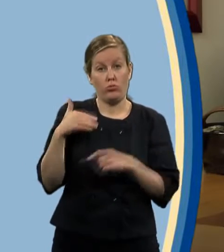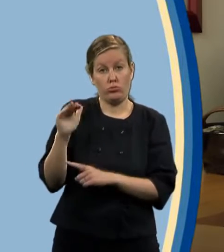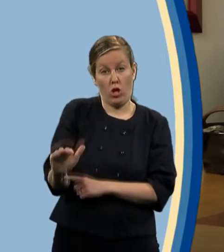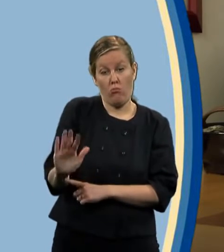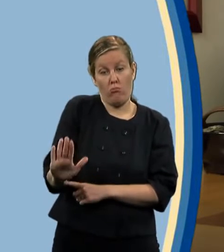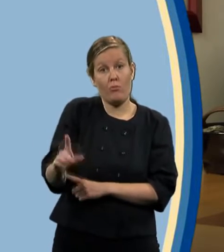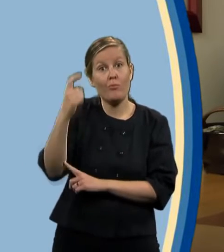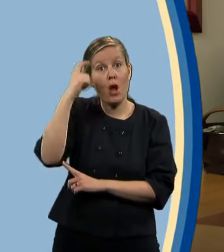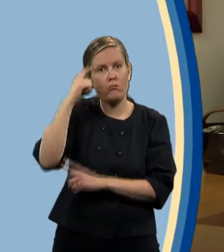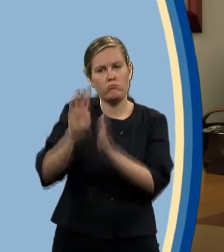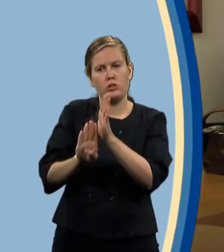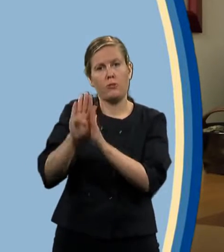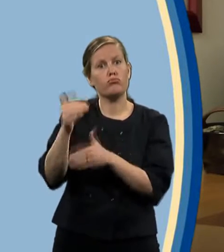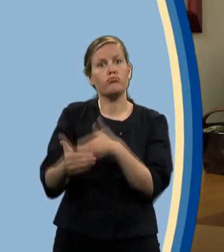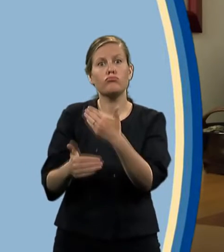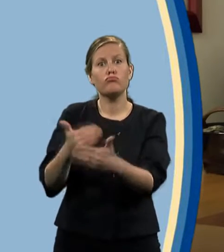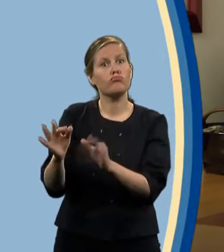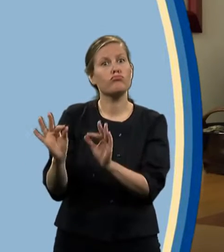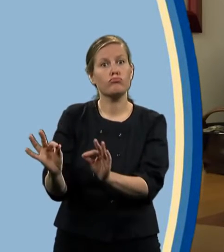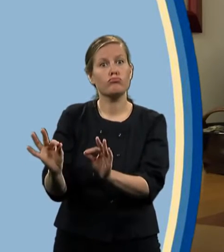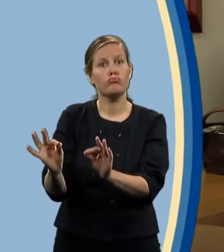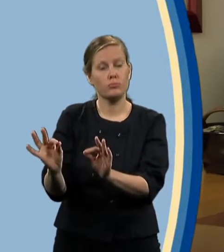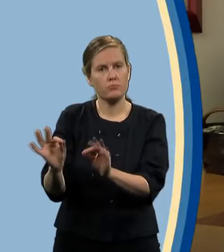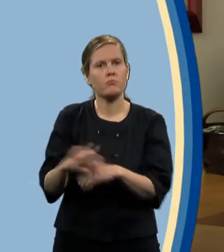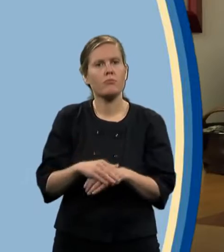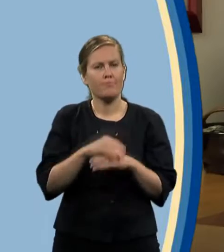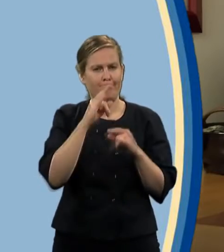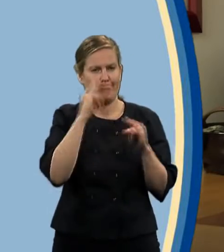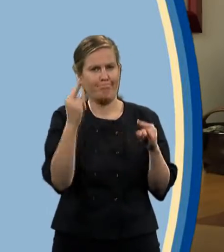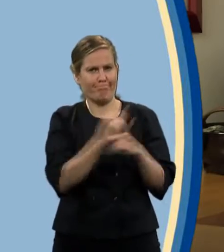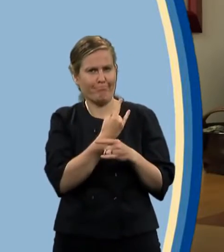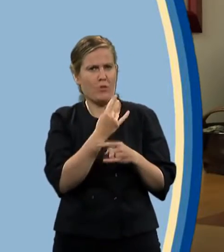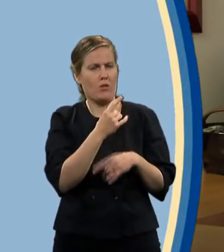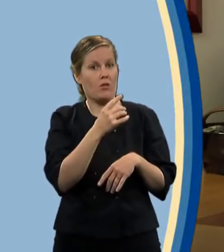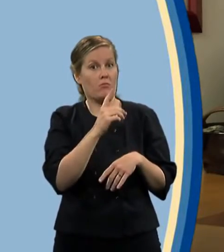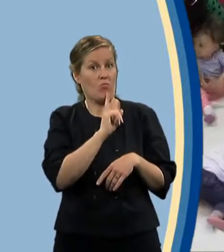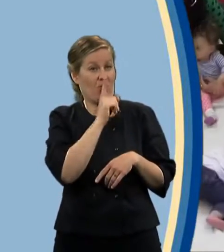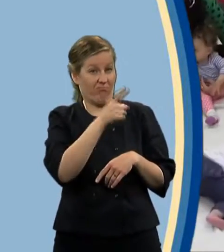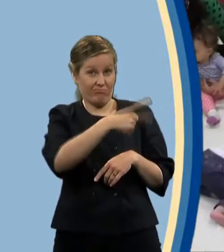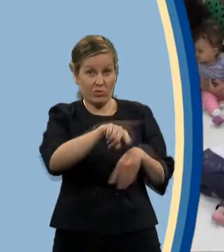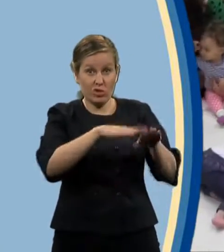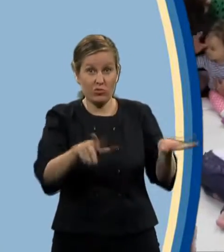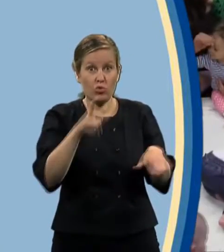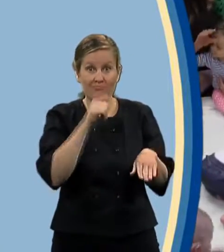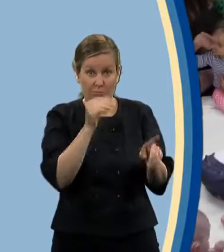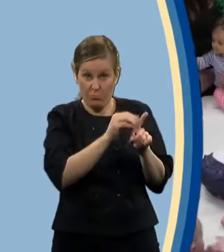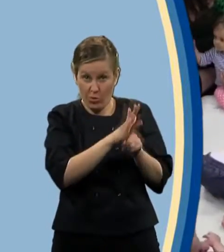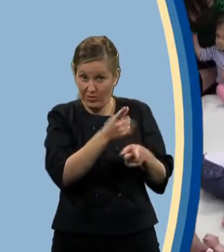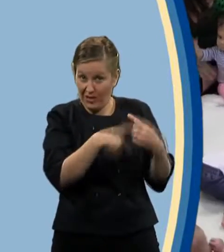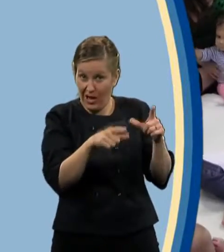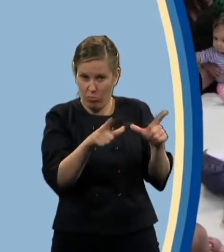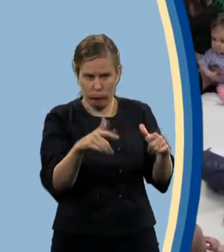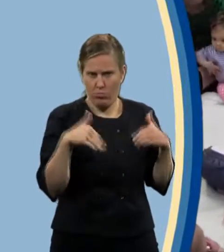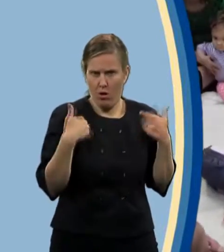early exposure to sign language, the child's brain develops in a healthy and robust way. Ironically, it's the children